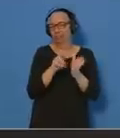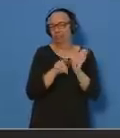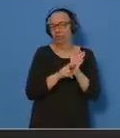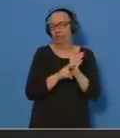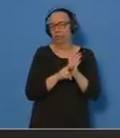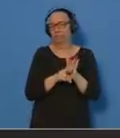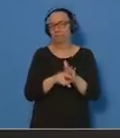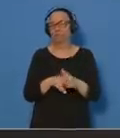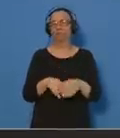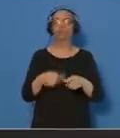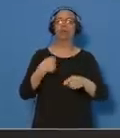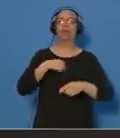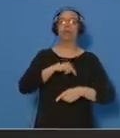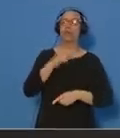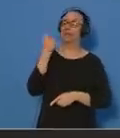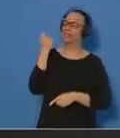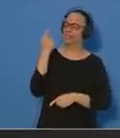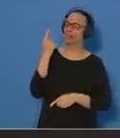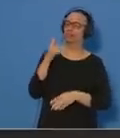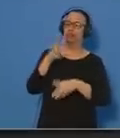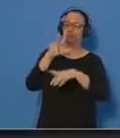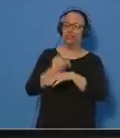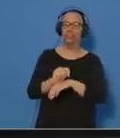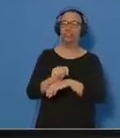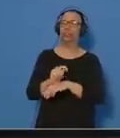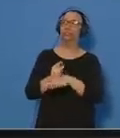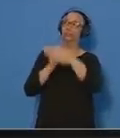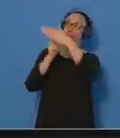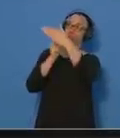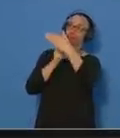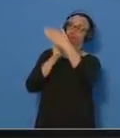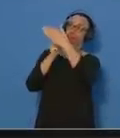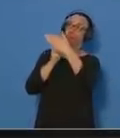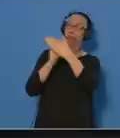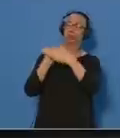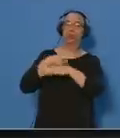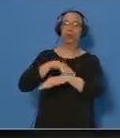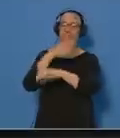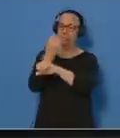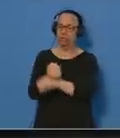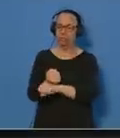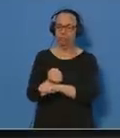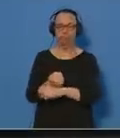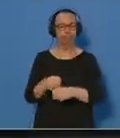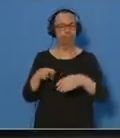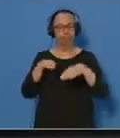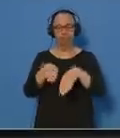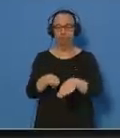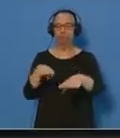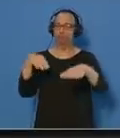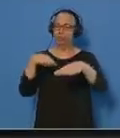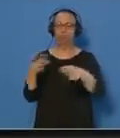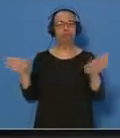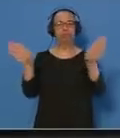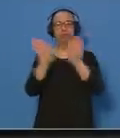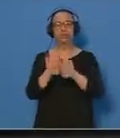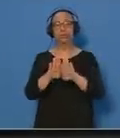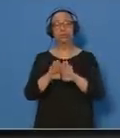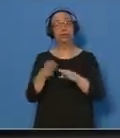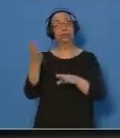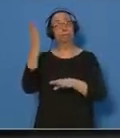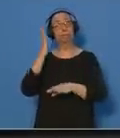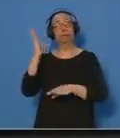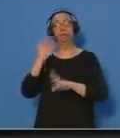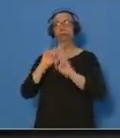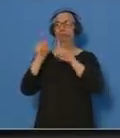understand the traditions that we have around kite flying. We are under a shelter in place. The beaches are closed, so we have a tradition of everyone going to Horseshoe Bay,